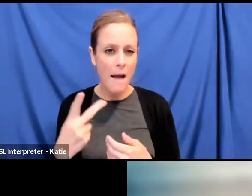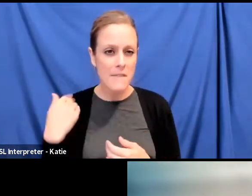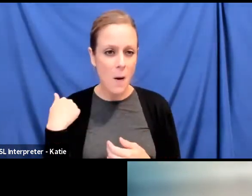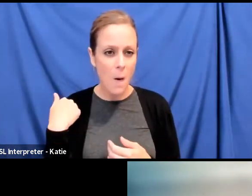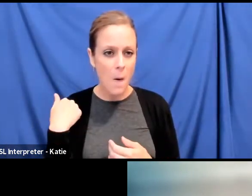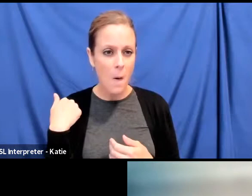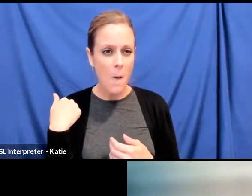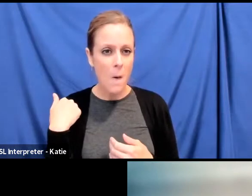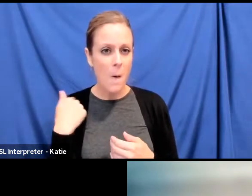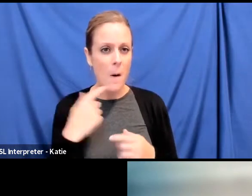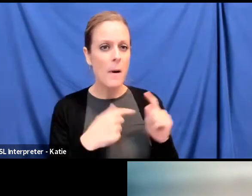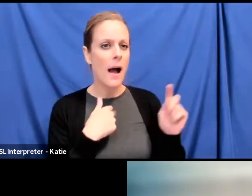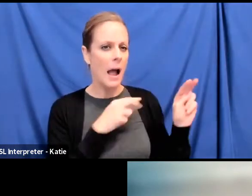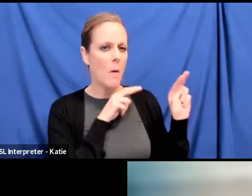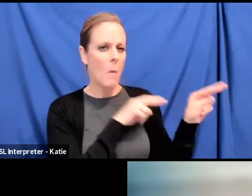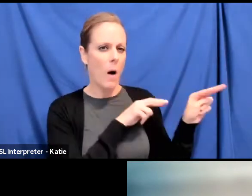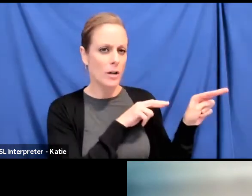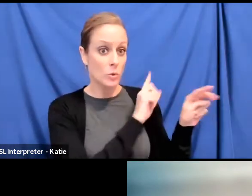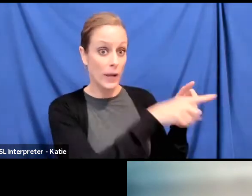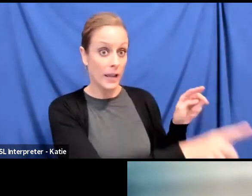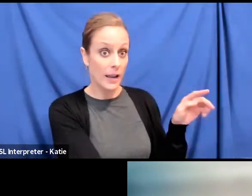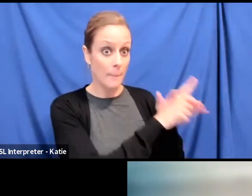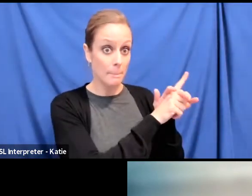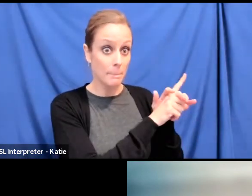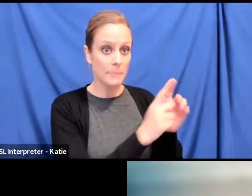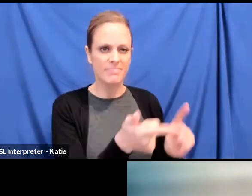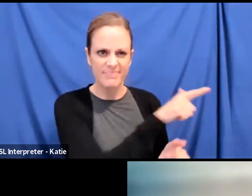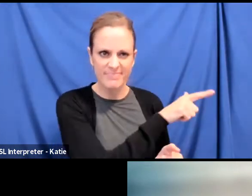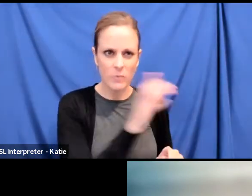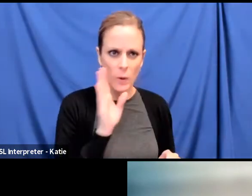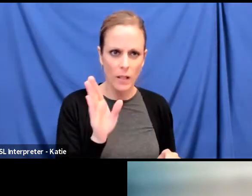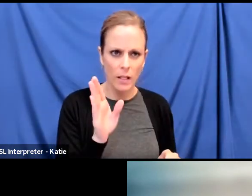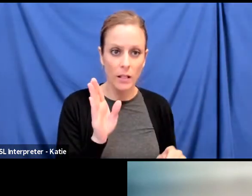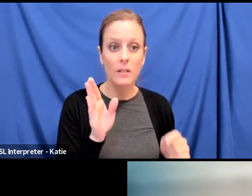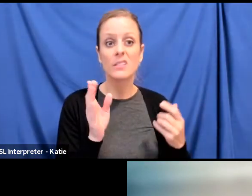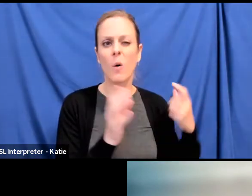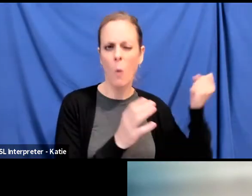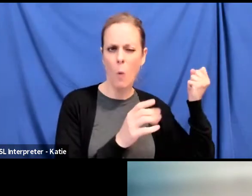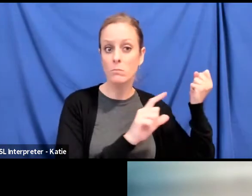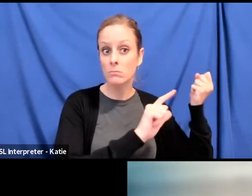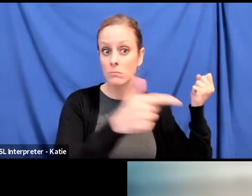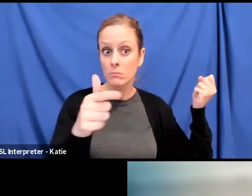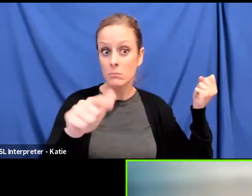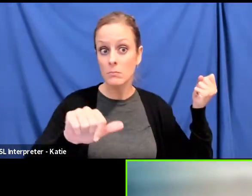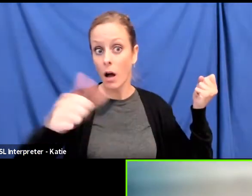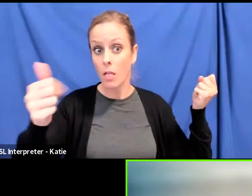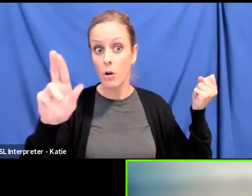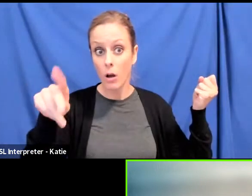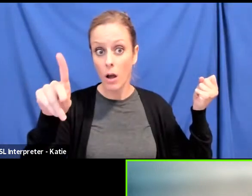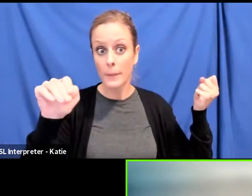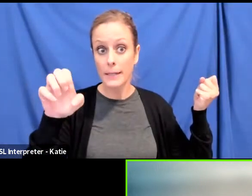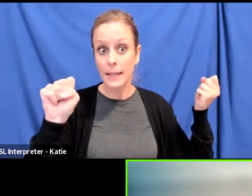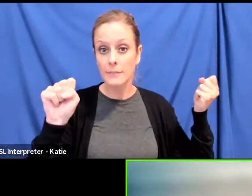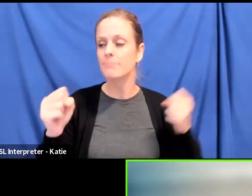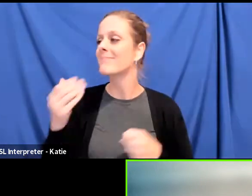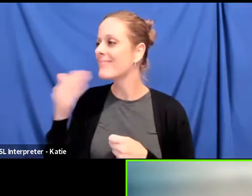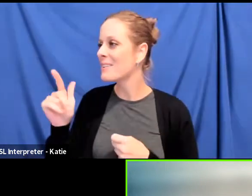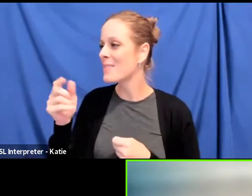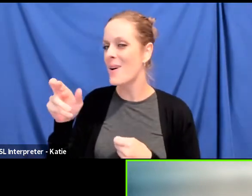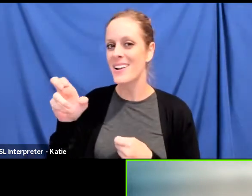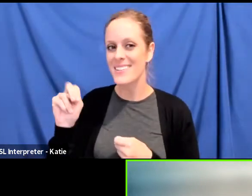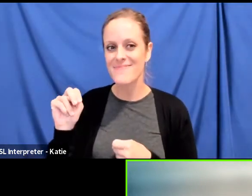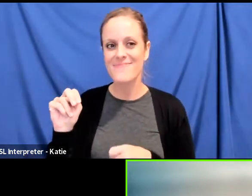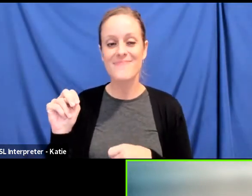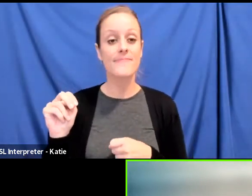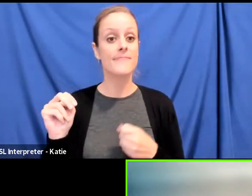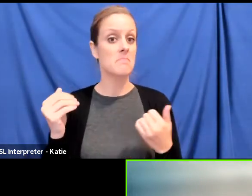I will keep an eye out. So maybe we see if anyone else has updates first. Okay, thank you, Lauren. In that case,